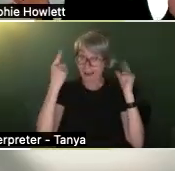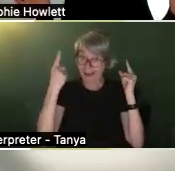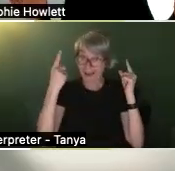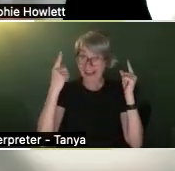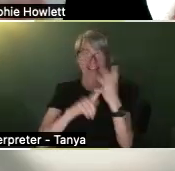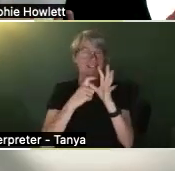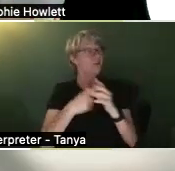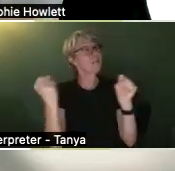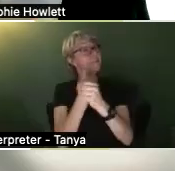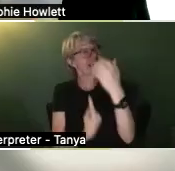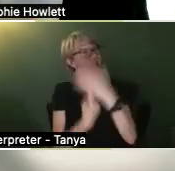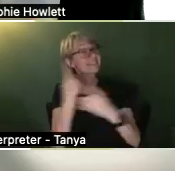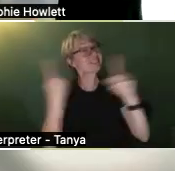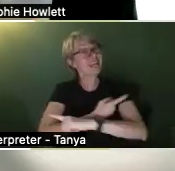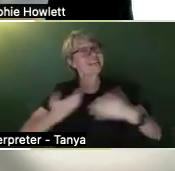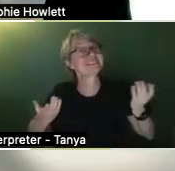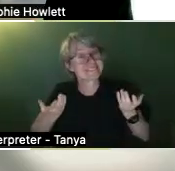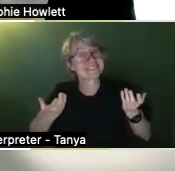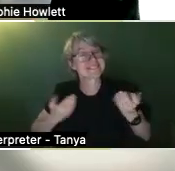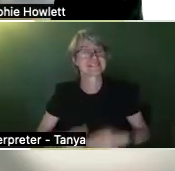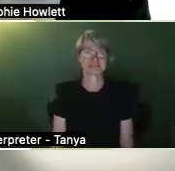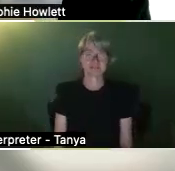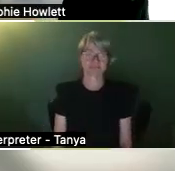make change happen.